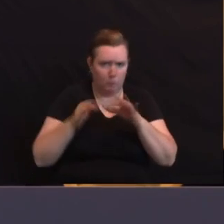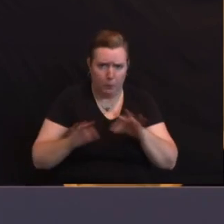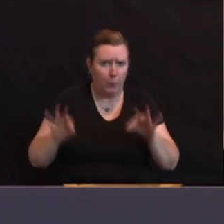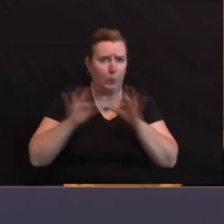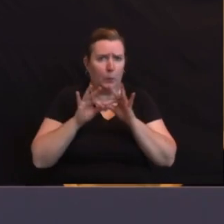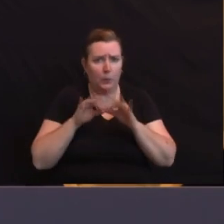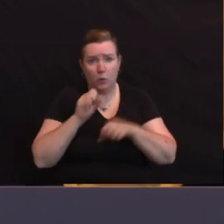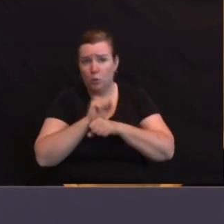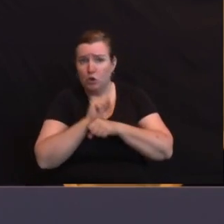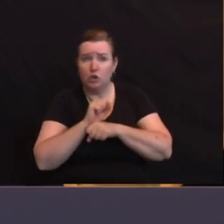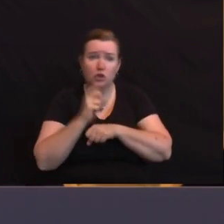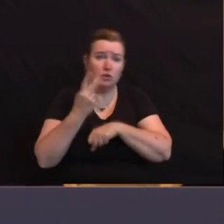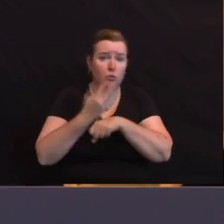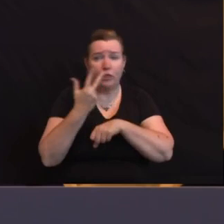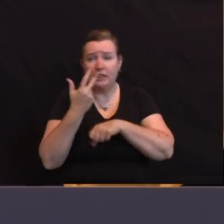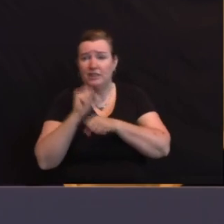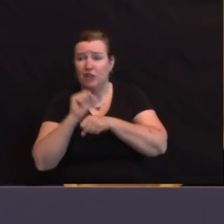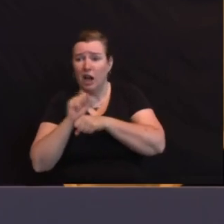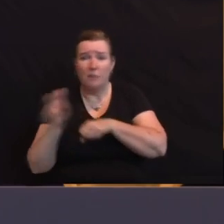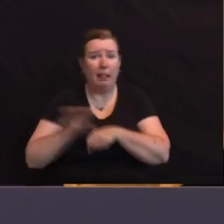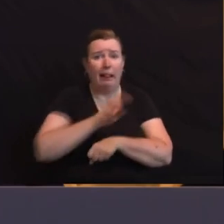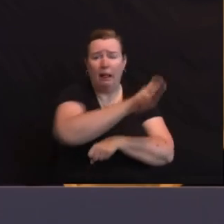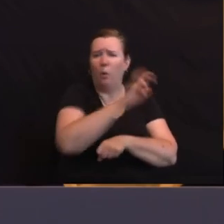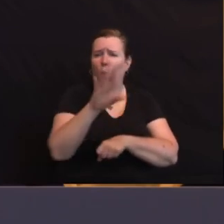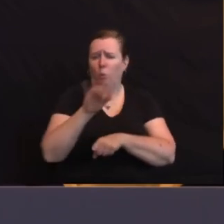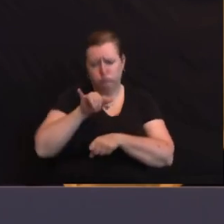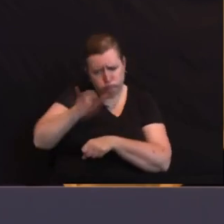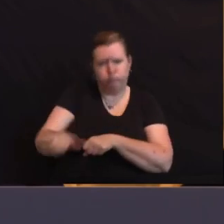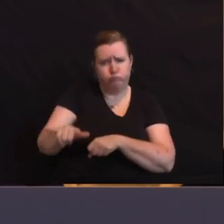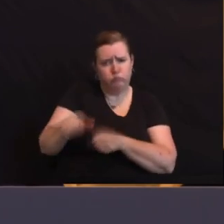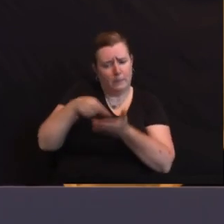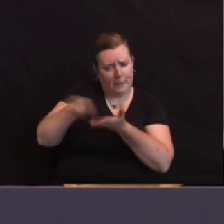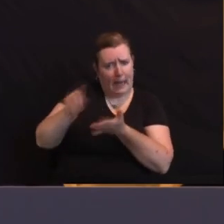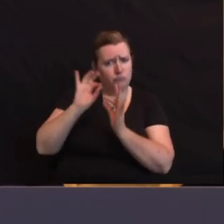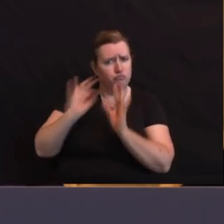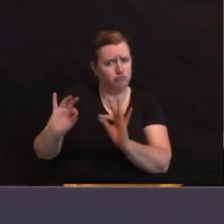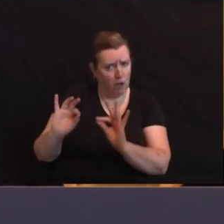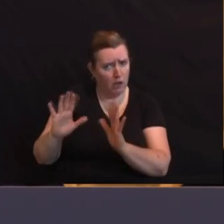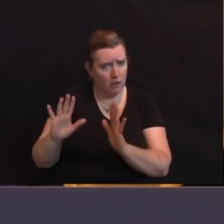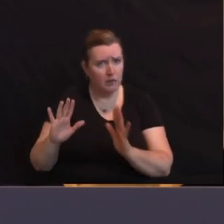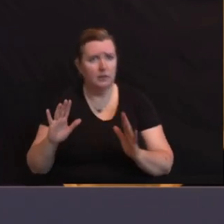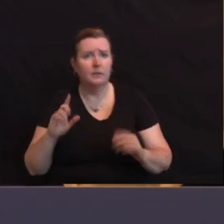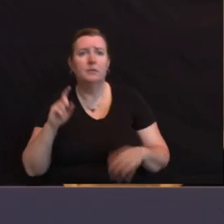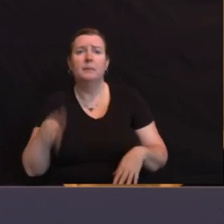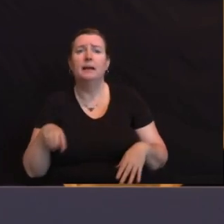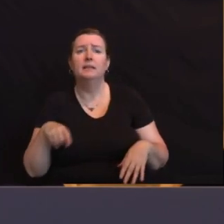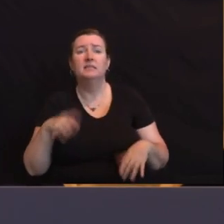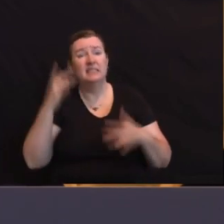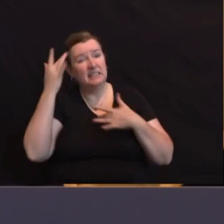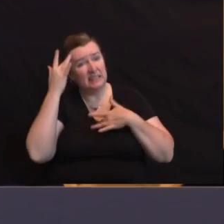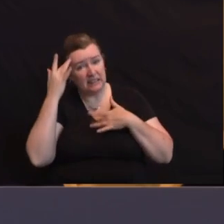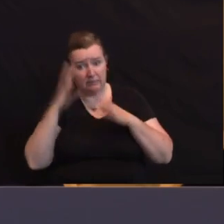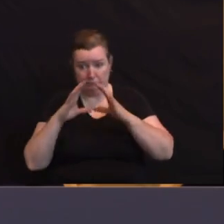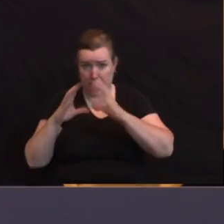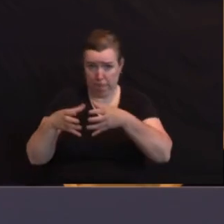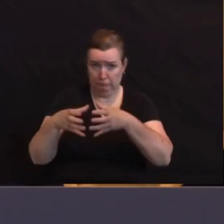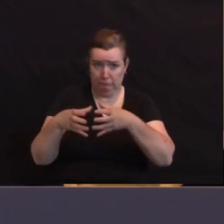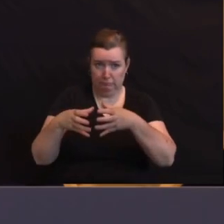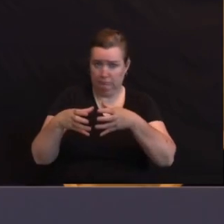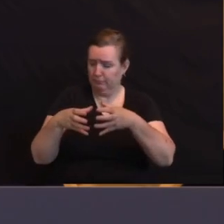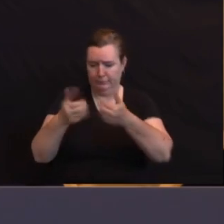jobs. Cohorting, meaning separating, as we said, from moment one to make sure everybody, and by the way, the uneven performance in the industry, that